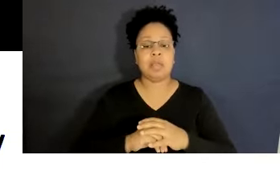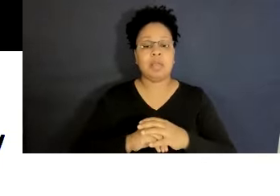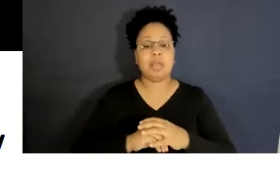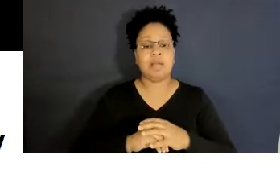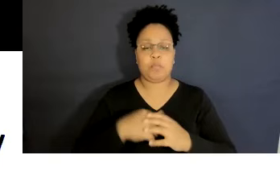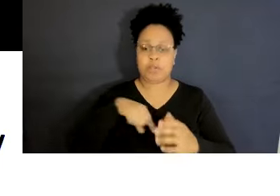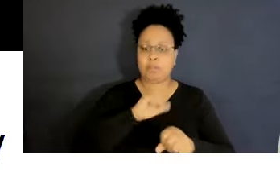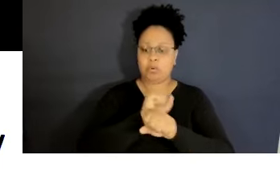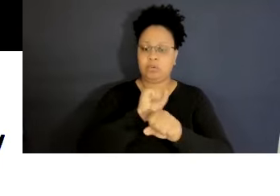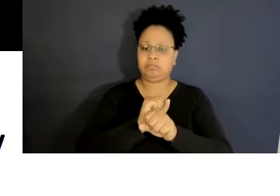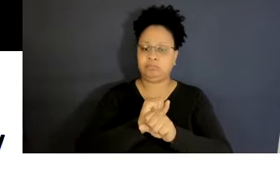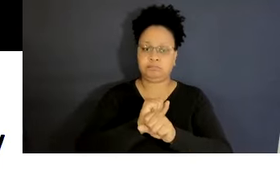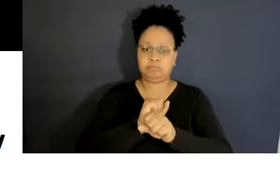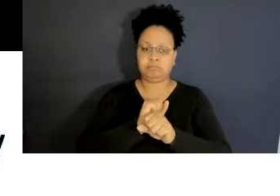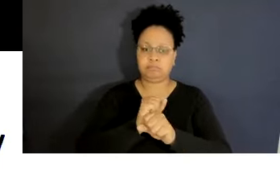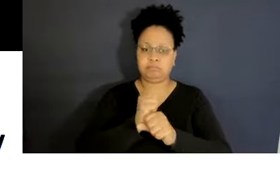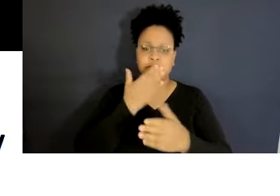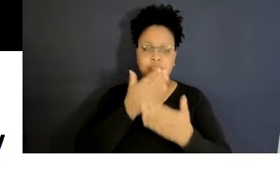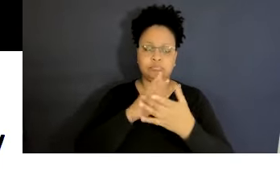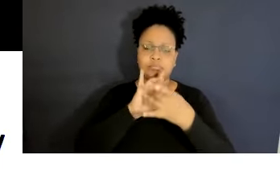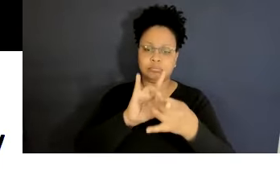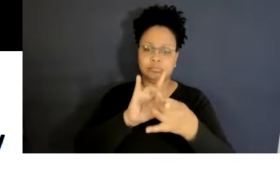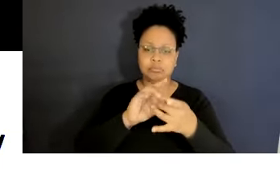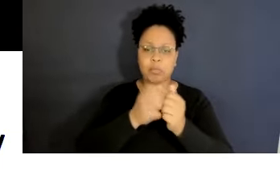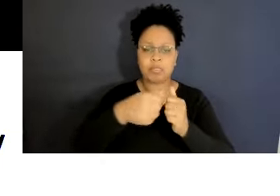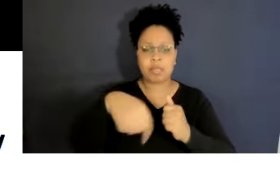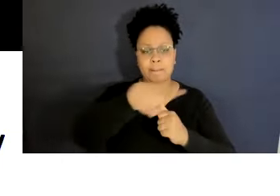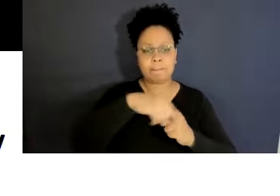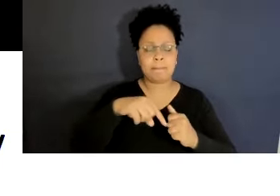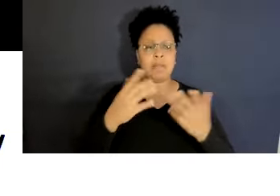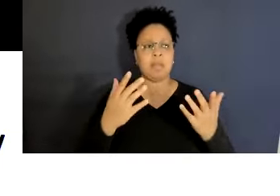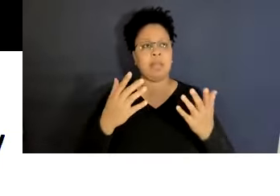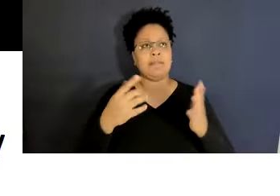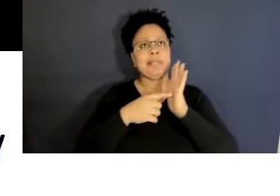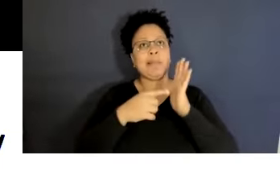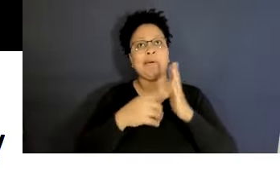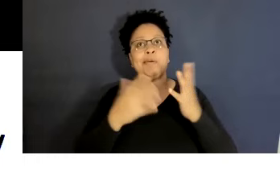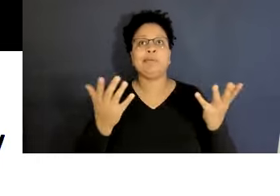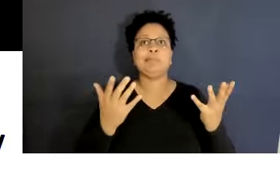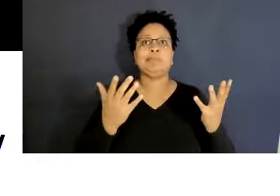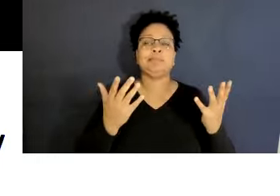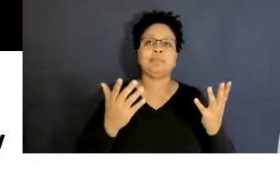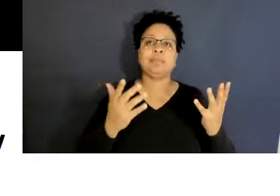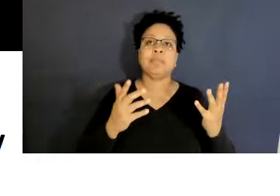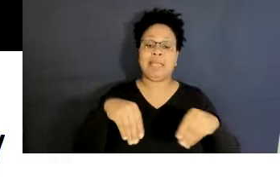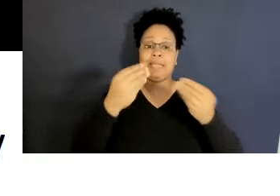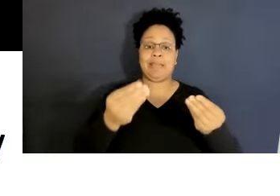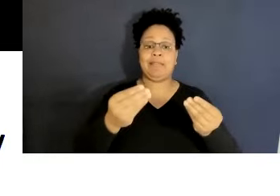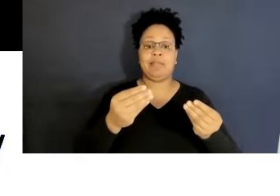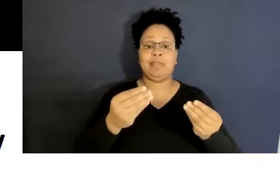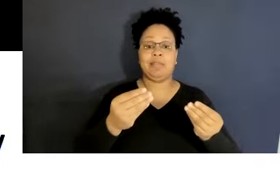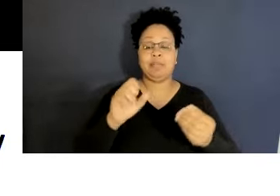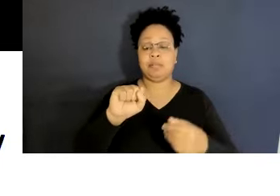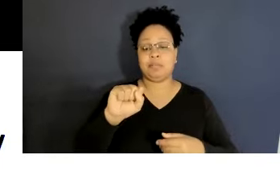those organizations on some of the different things that we've been working on. For instance, giving scholarship